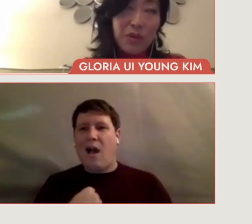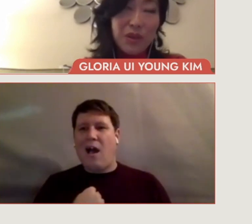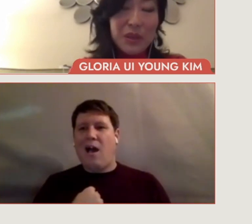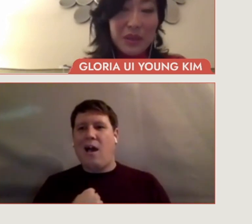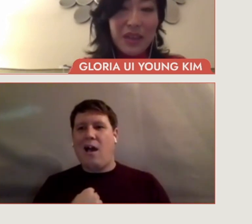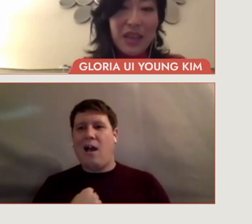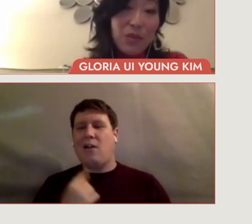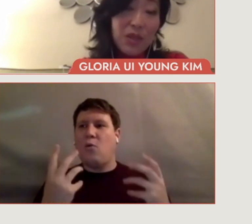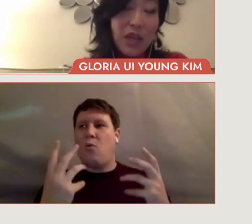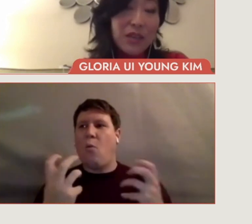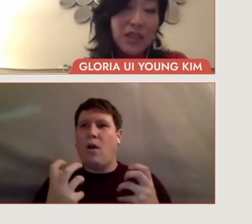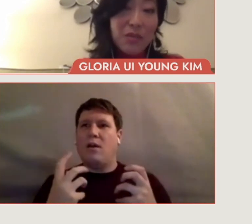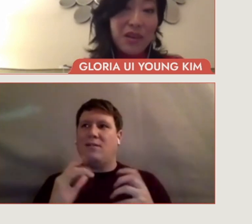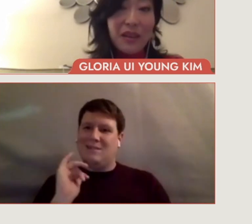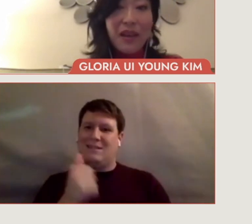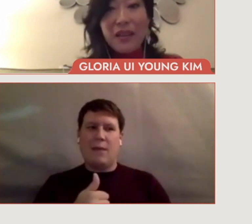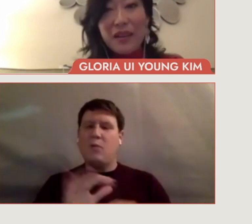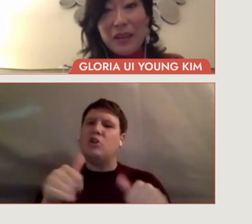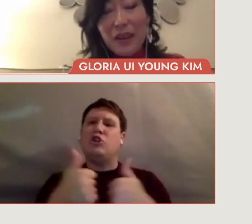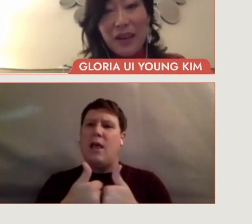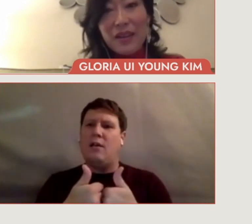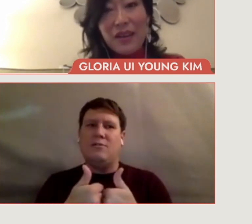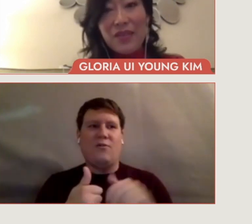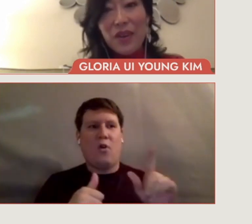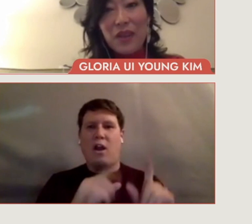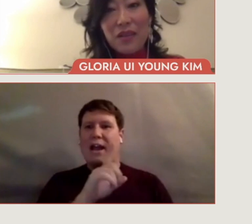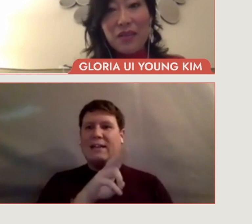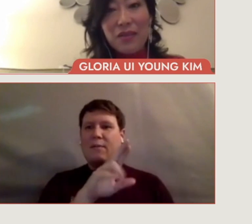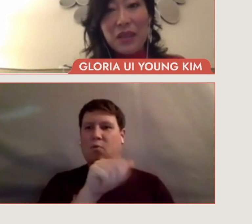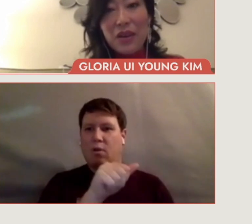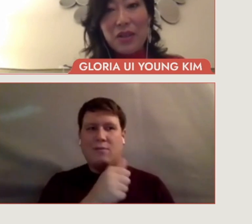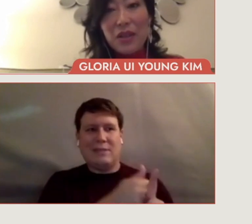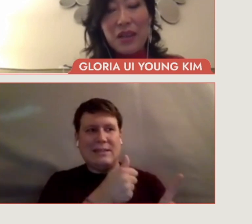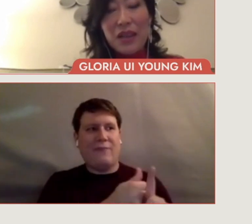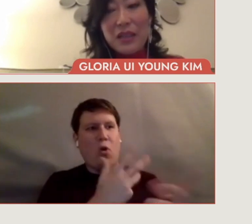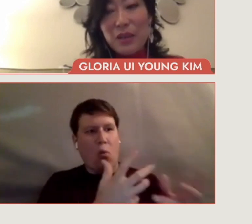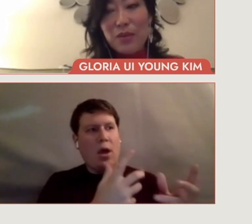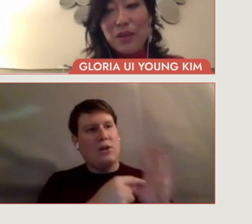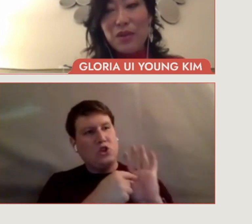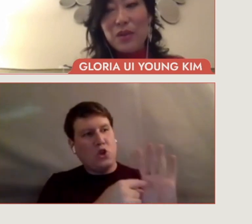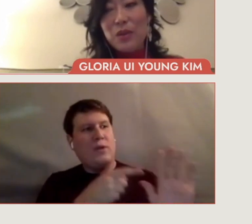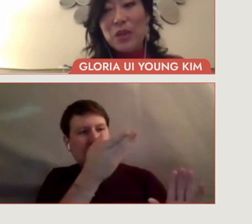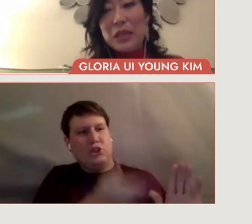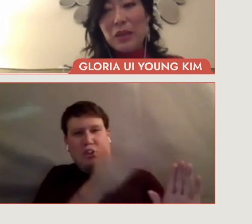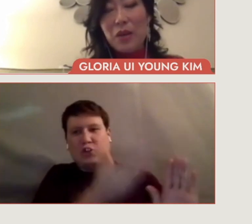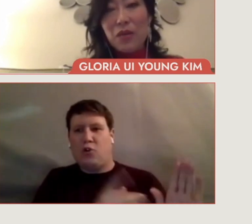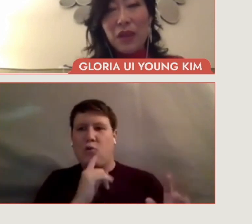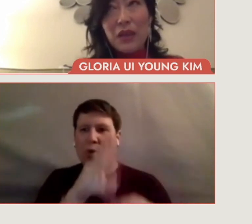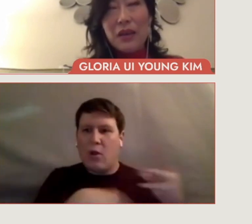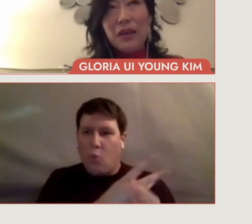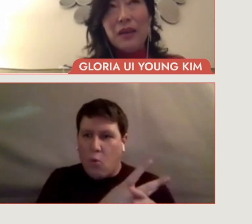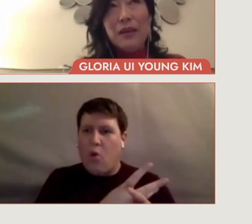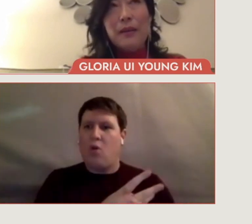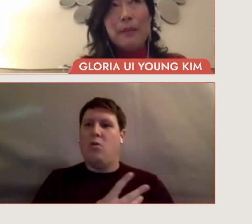world, it was challenging. I'm not going to lie. Like I found that really hard to kind of get into. And it was also just a lot of